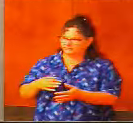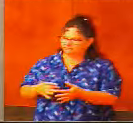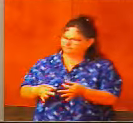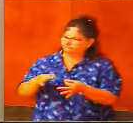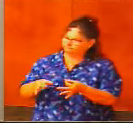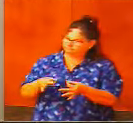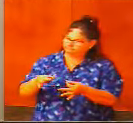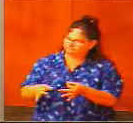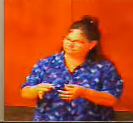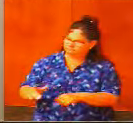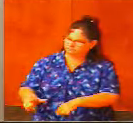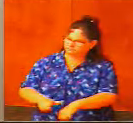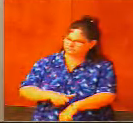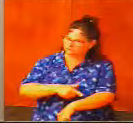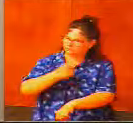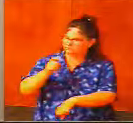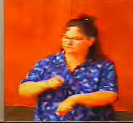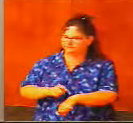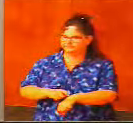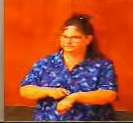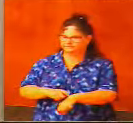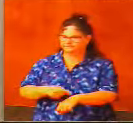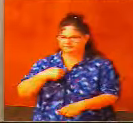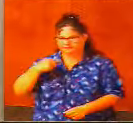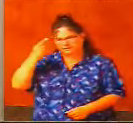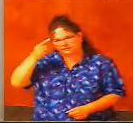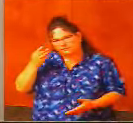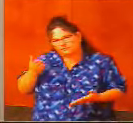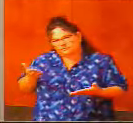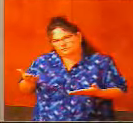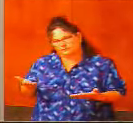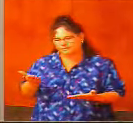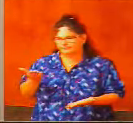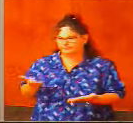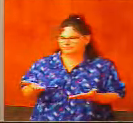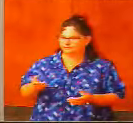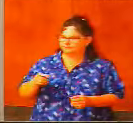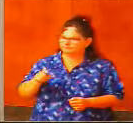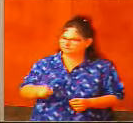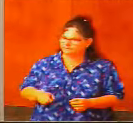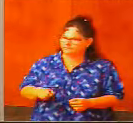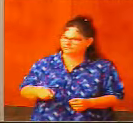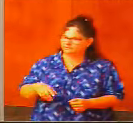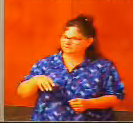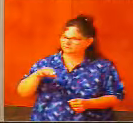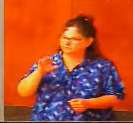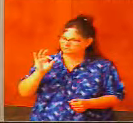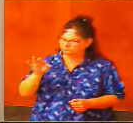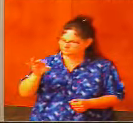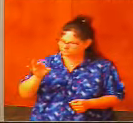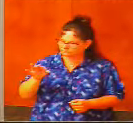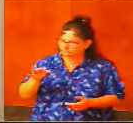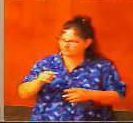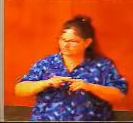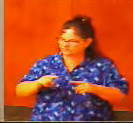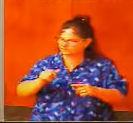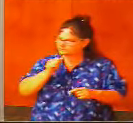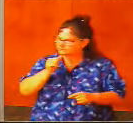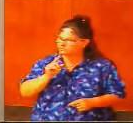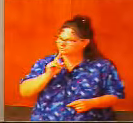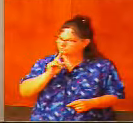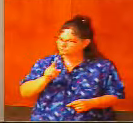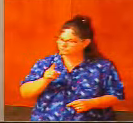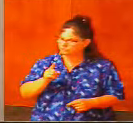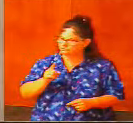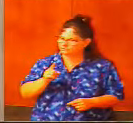for a long time. I thought, well, there has to be a sermon, but I just wasn't